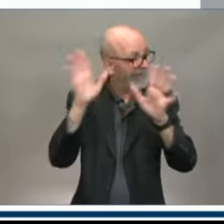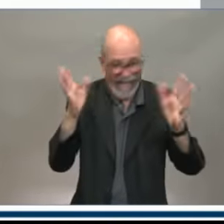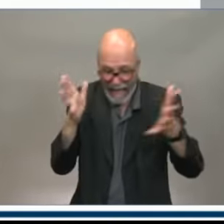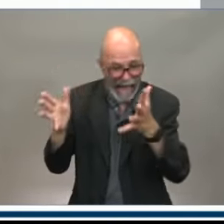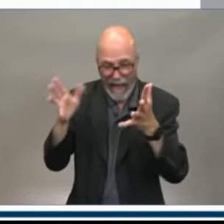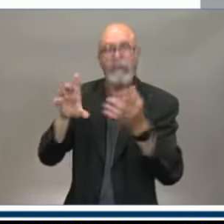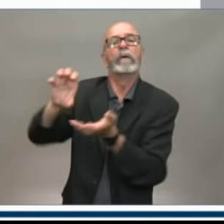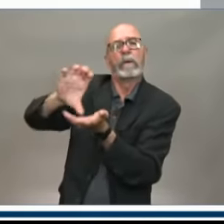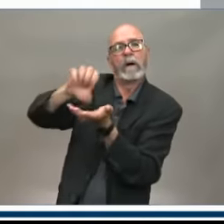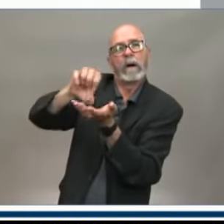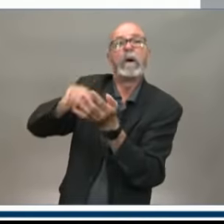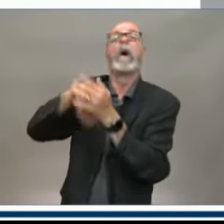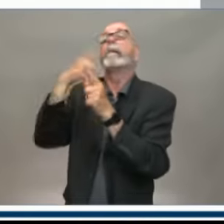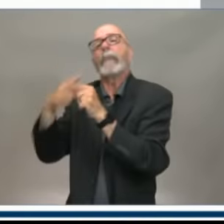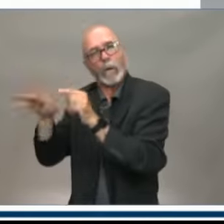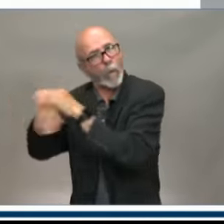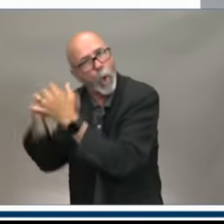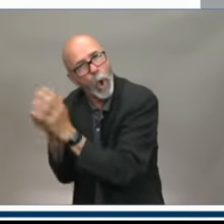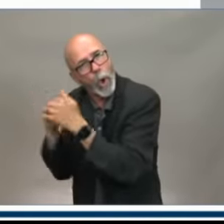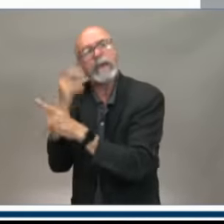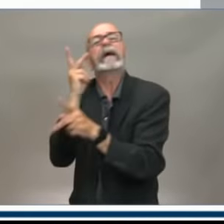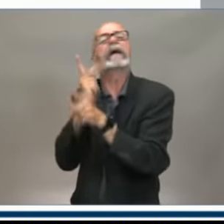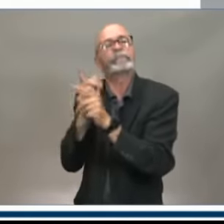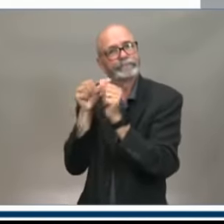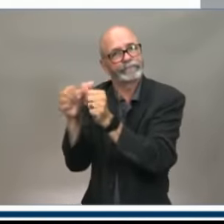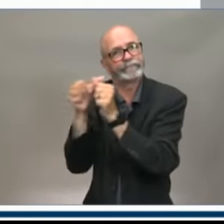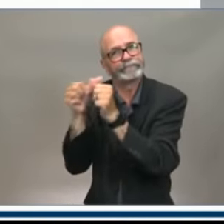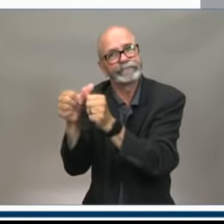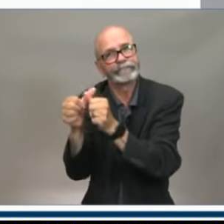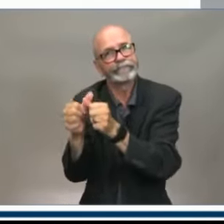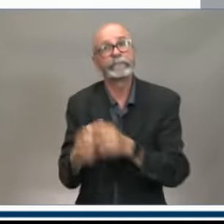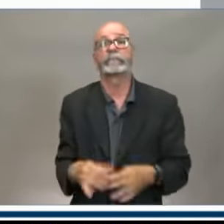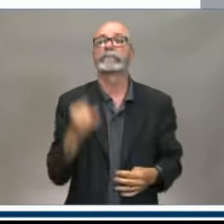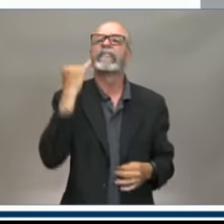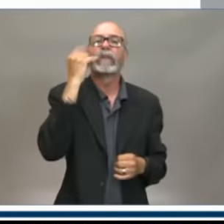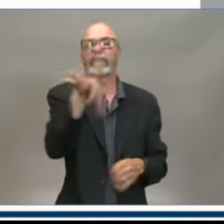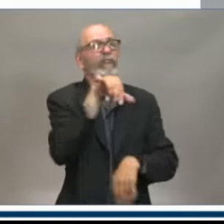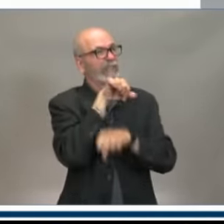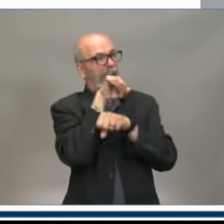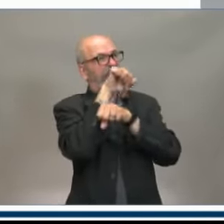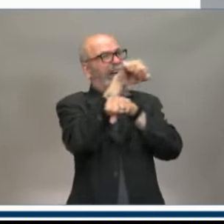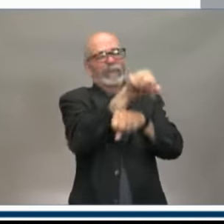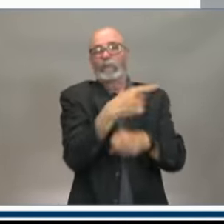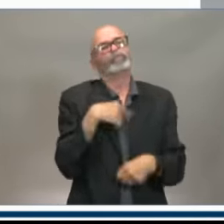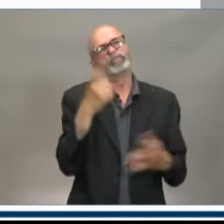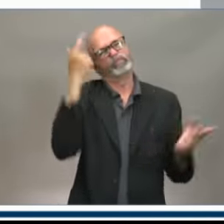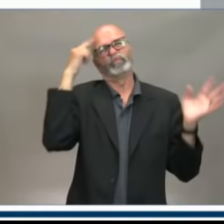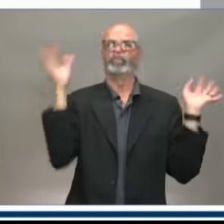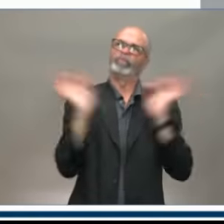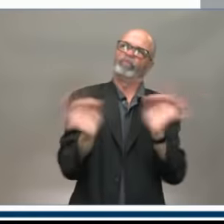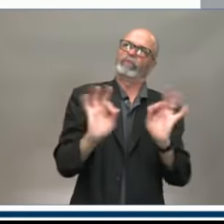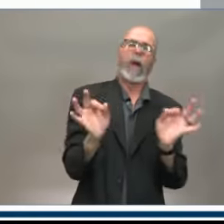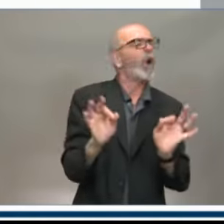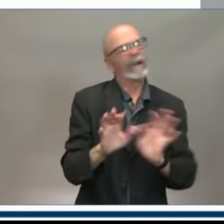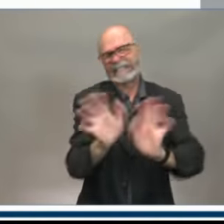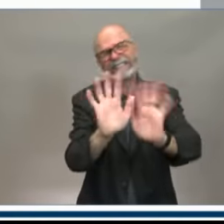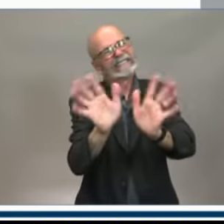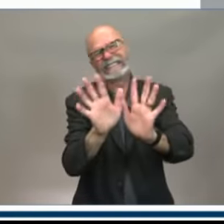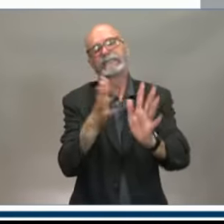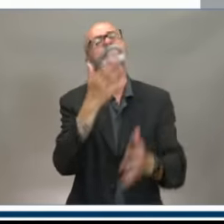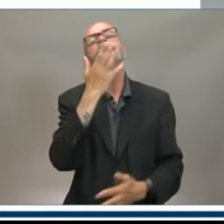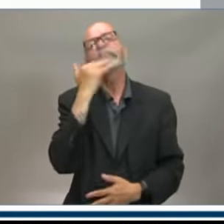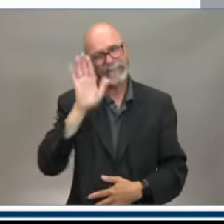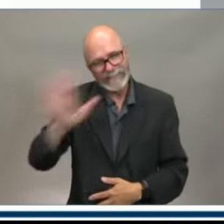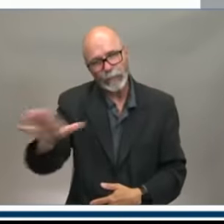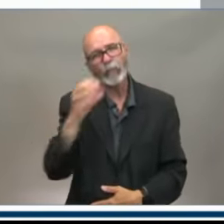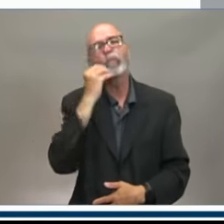washing, avoiding non-essential travel, staying as much as you can, doing those activities within your community. If